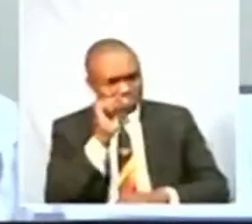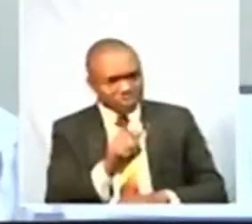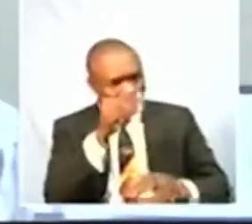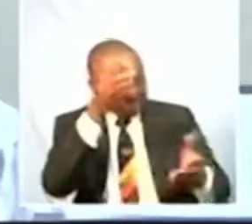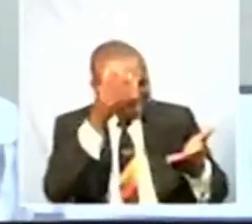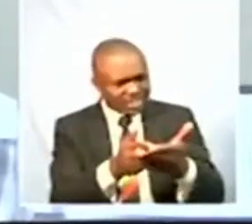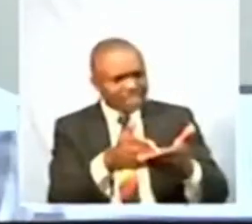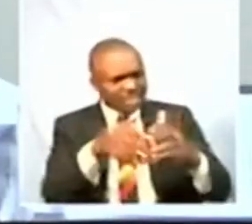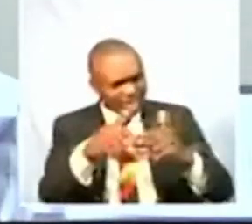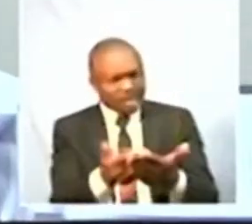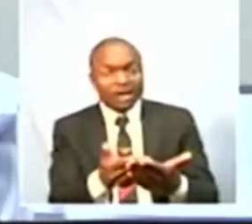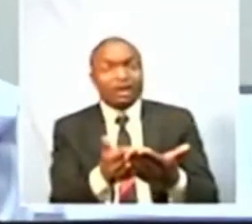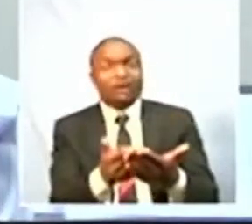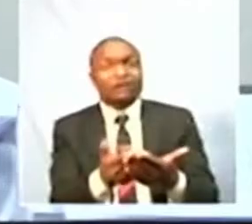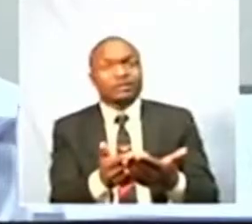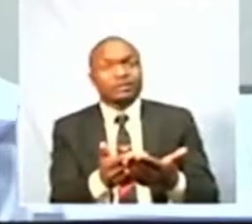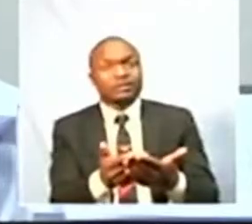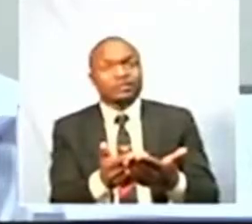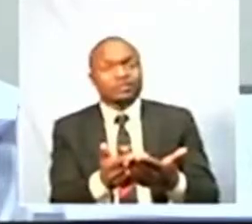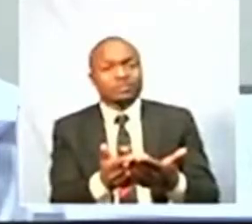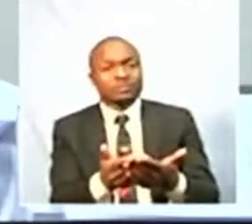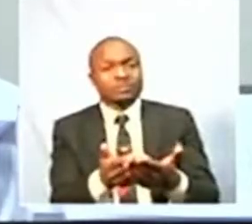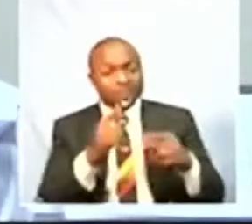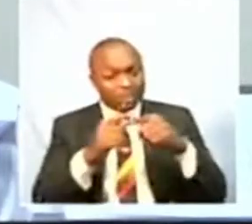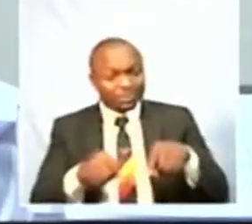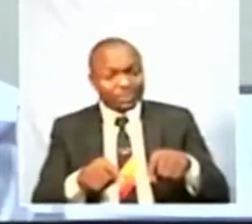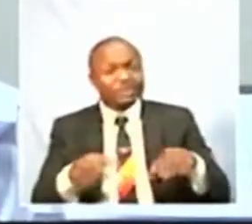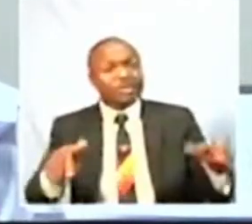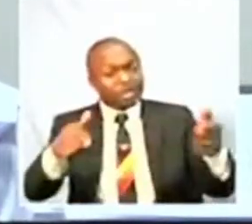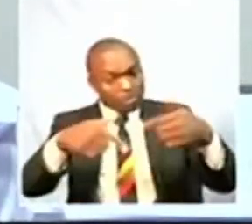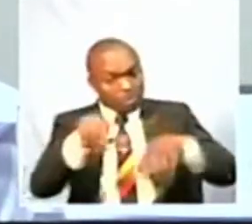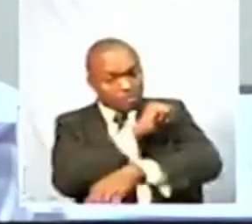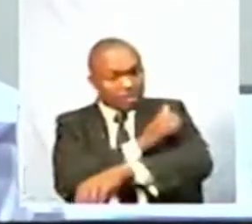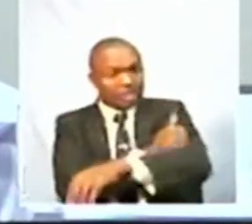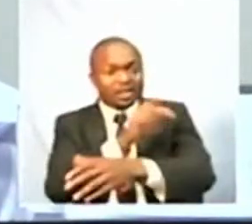is how far we have reached in local government, KASAMA Council.